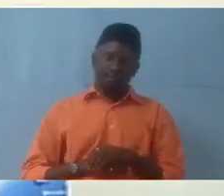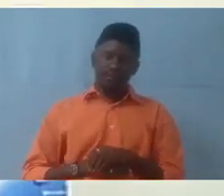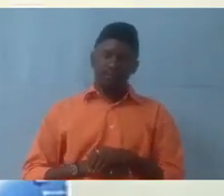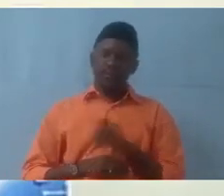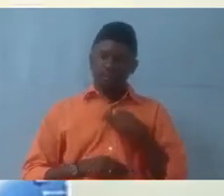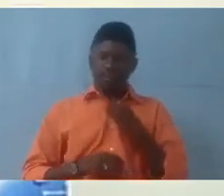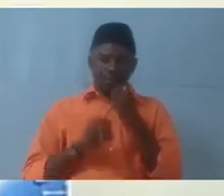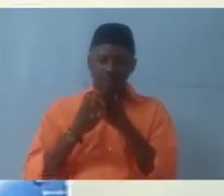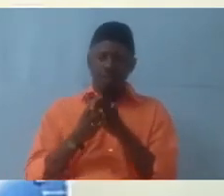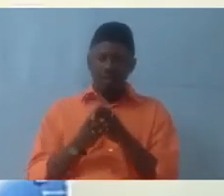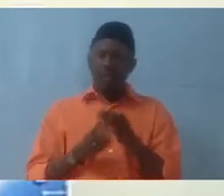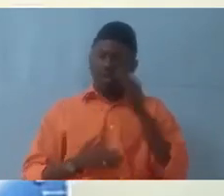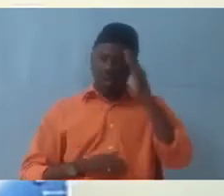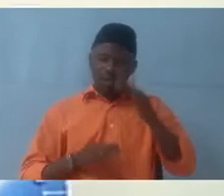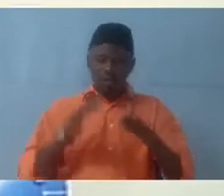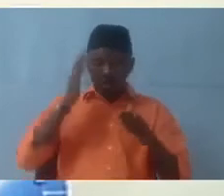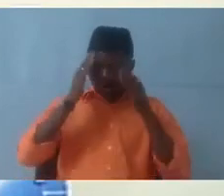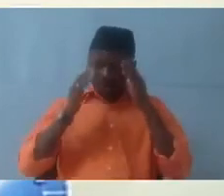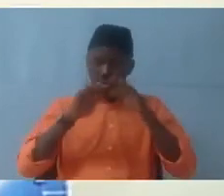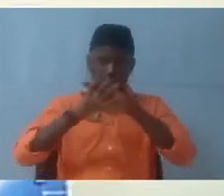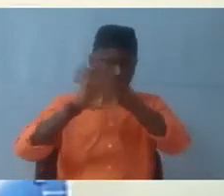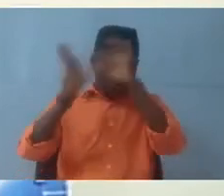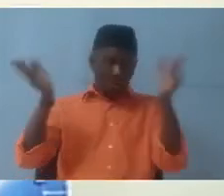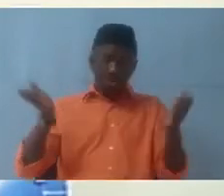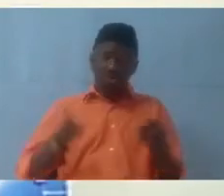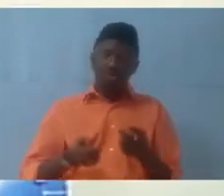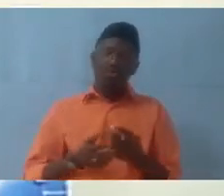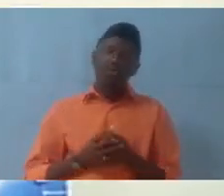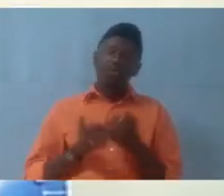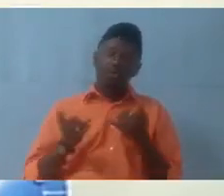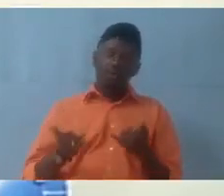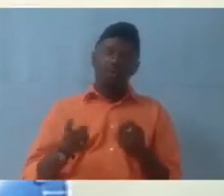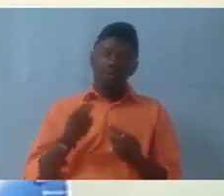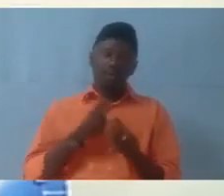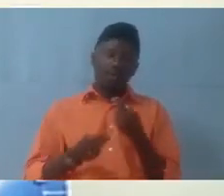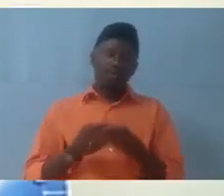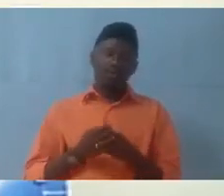That being said, I thank you once again. Comme nima ko waxe won rek gërem na leen yeen ñep.